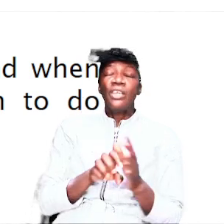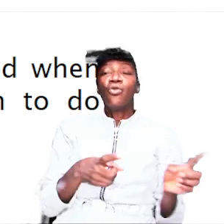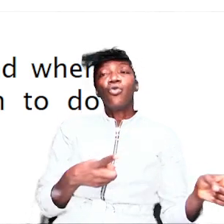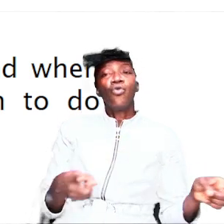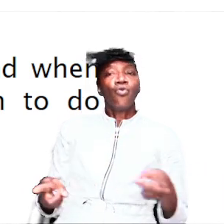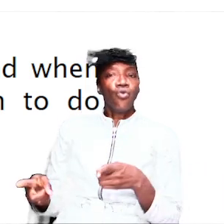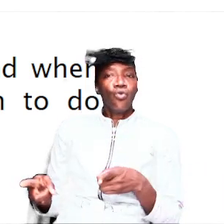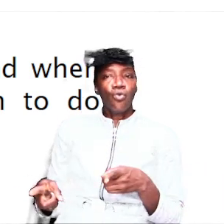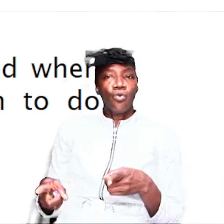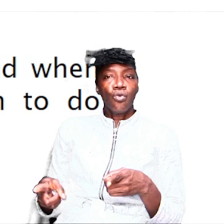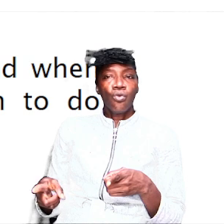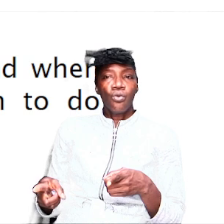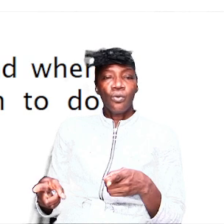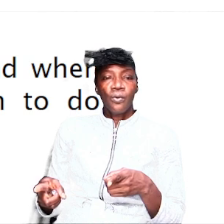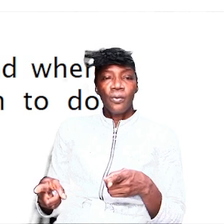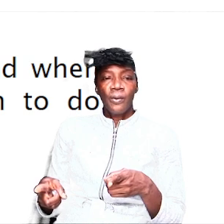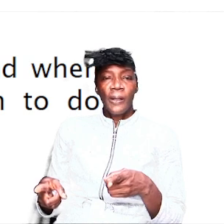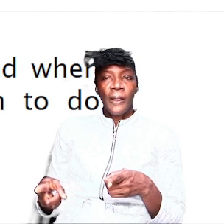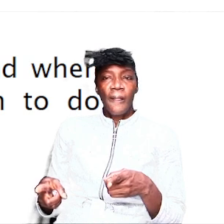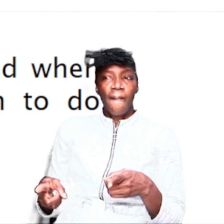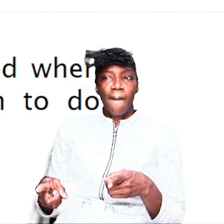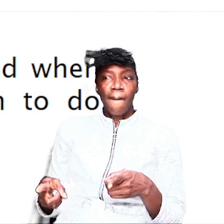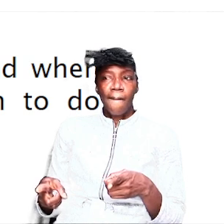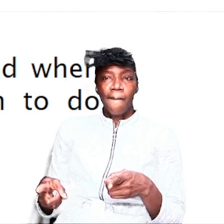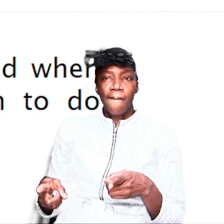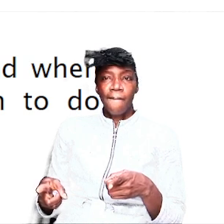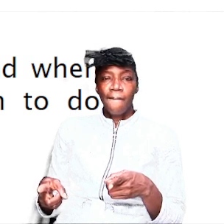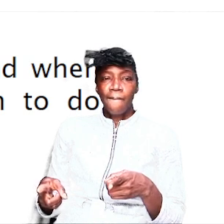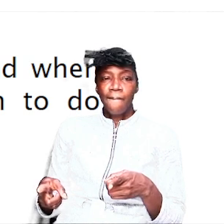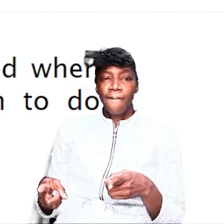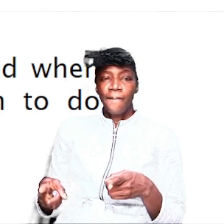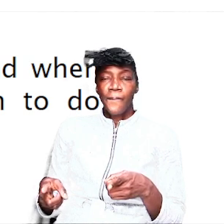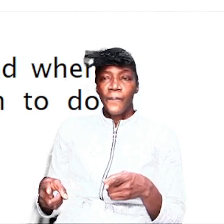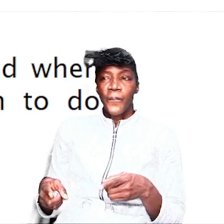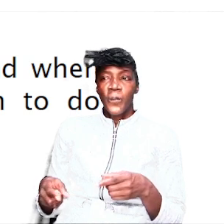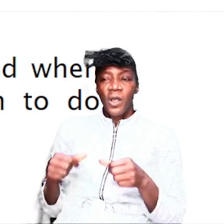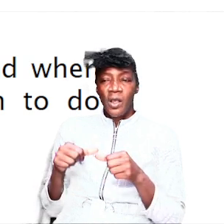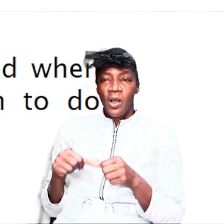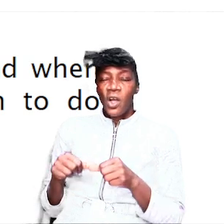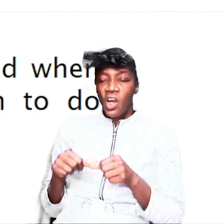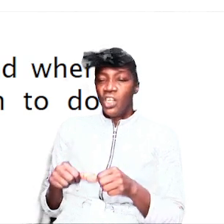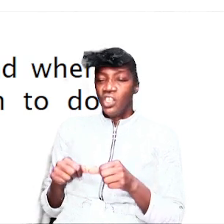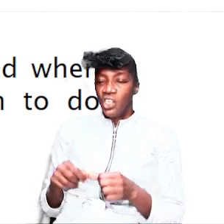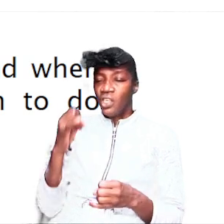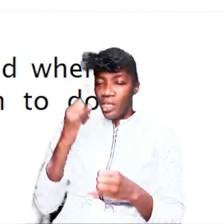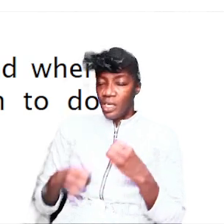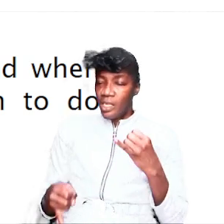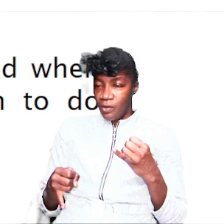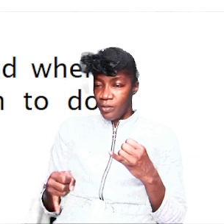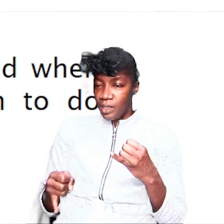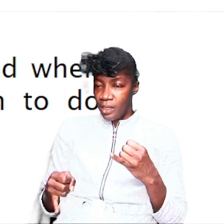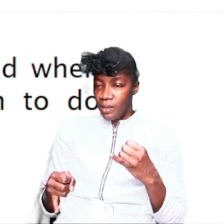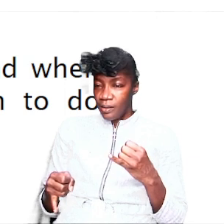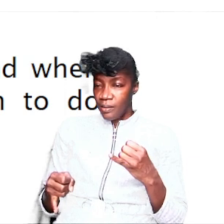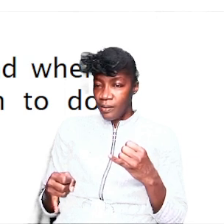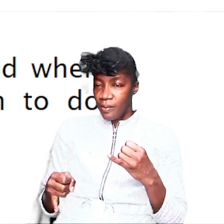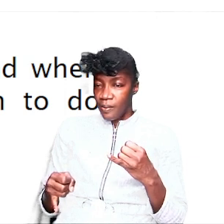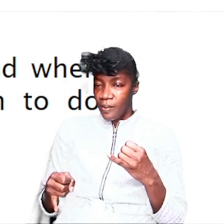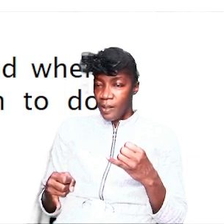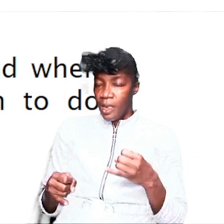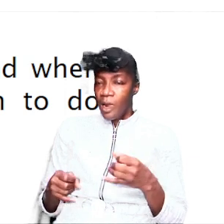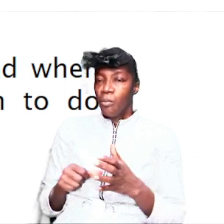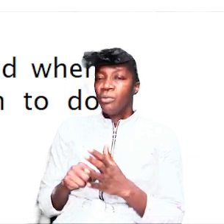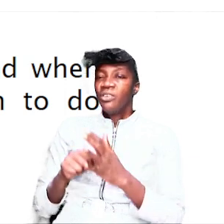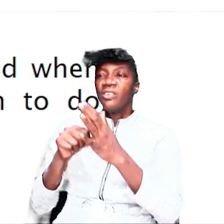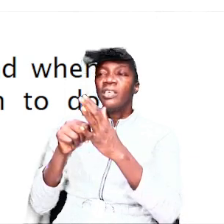he was commanded to do. So this is where we left off last week, and we are just picking up back from here. So anything from onward is what we are presenting to us